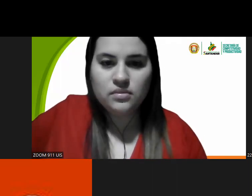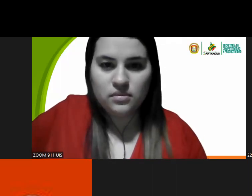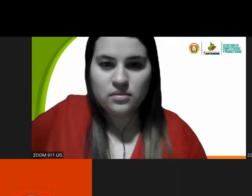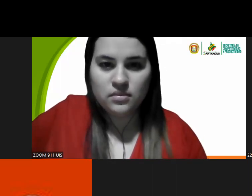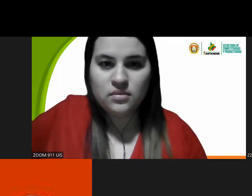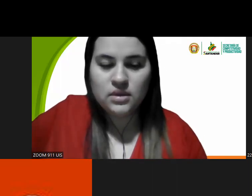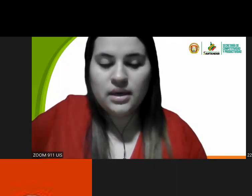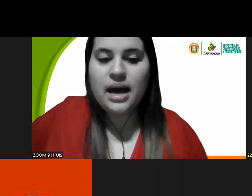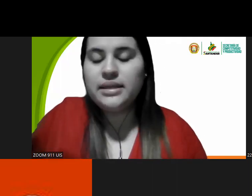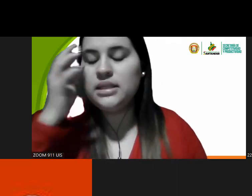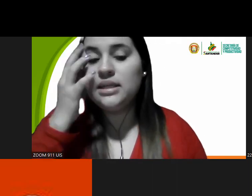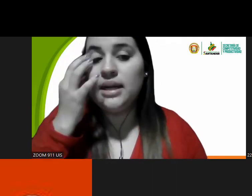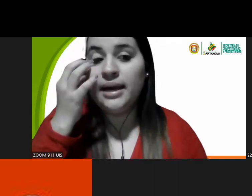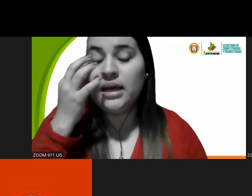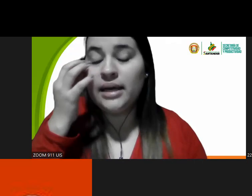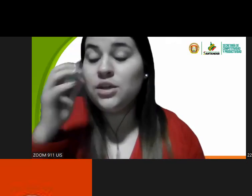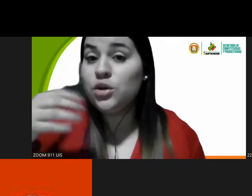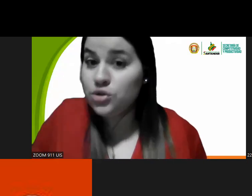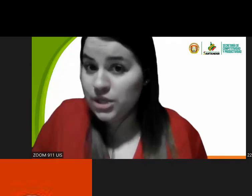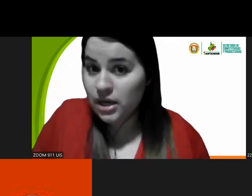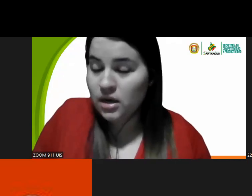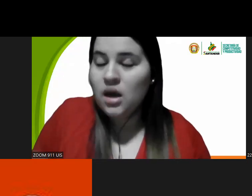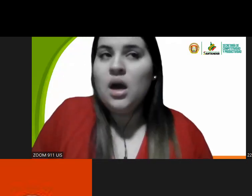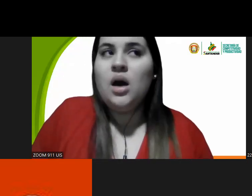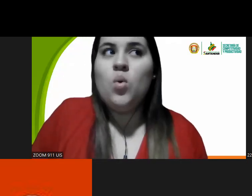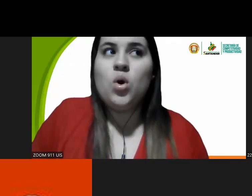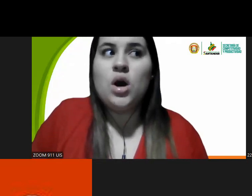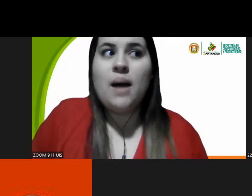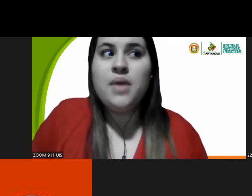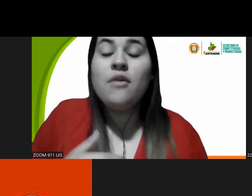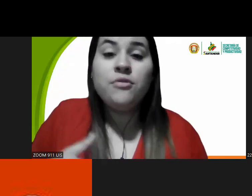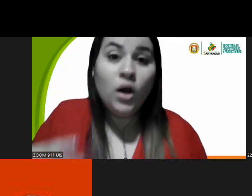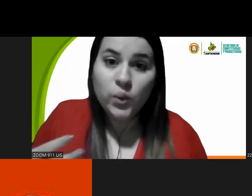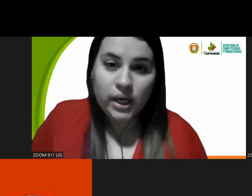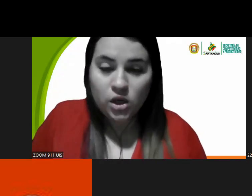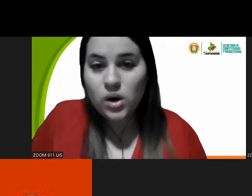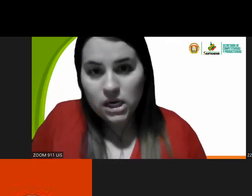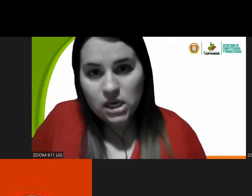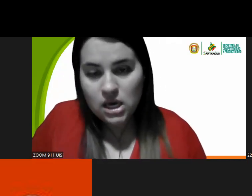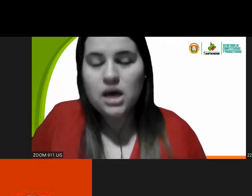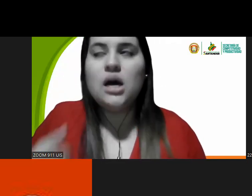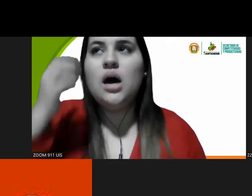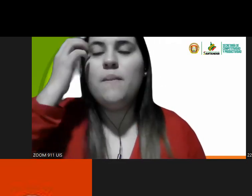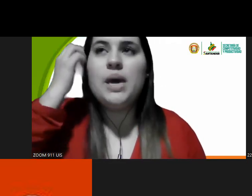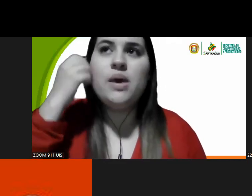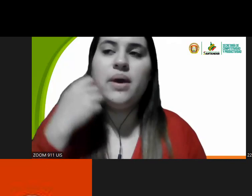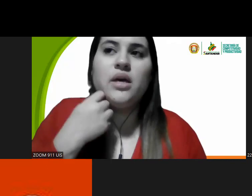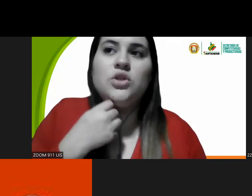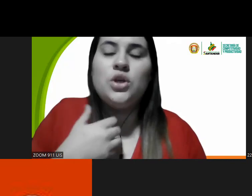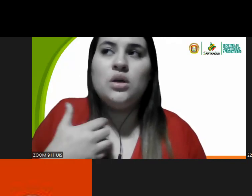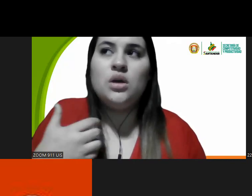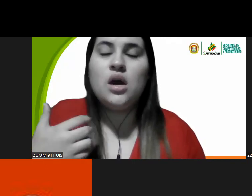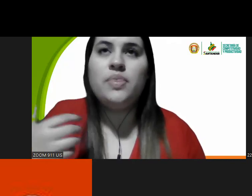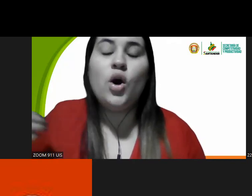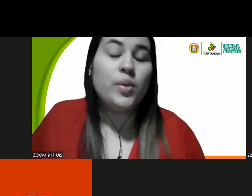Okay. Yeah, it's like I didn't understand or I'm not following your idea. Maybe